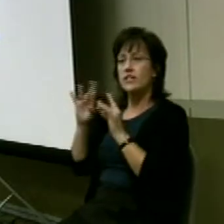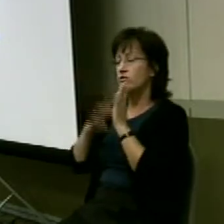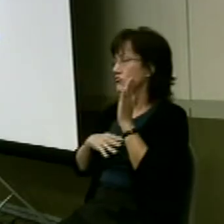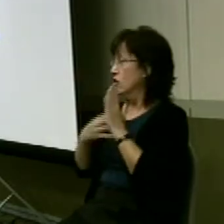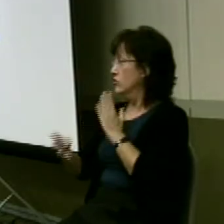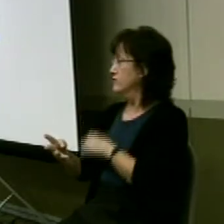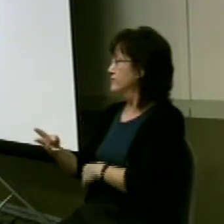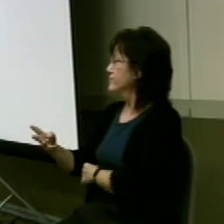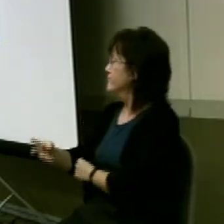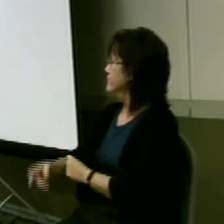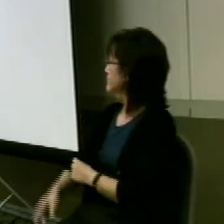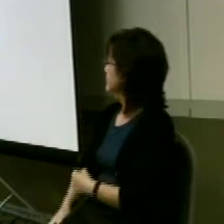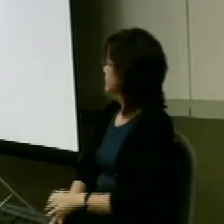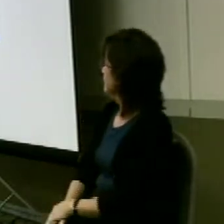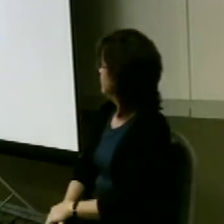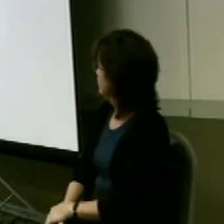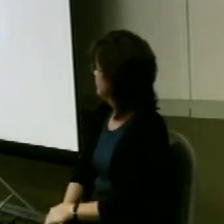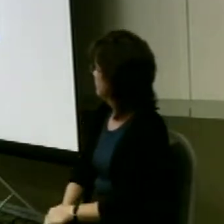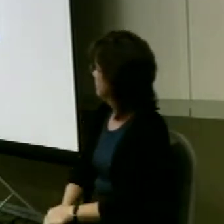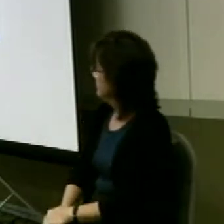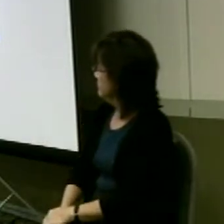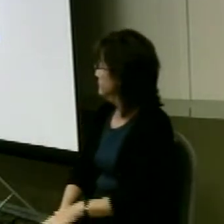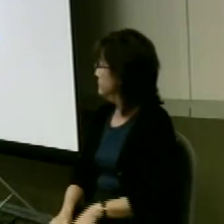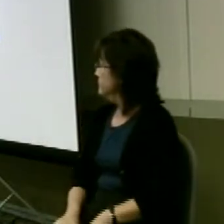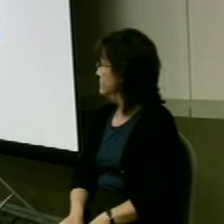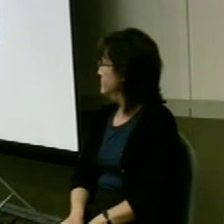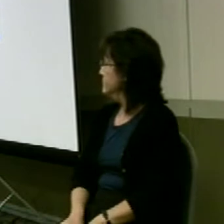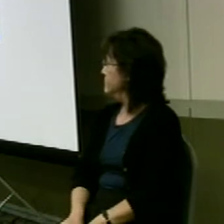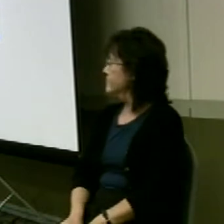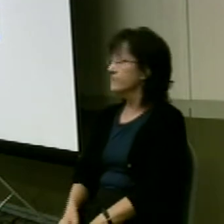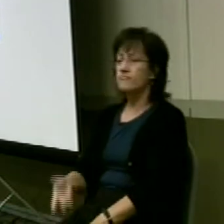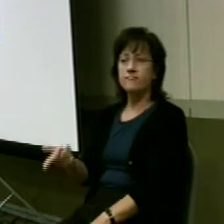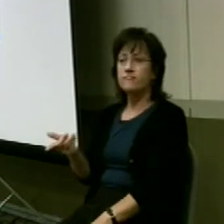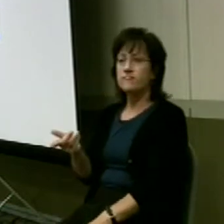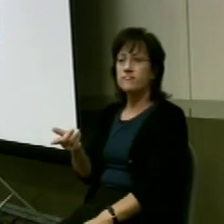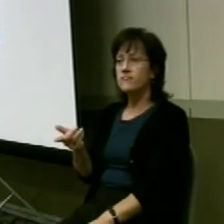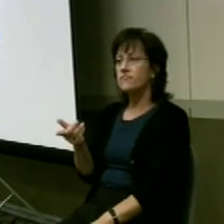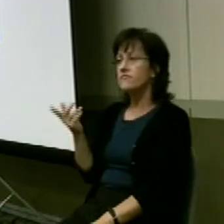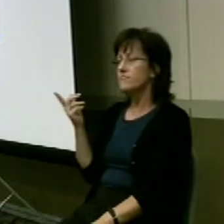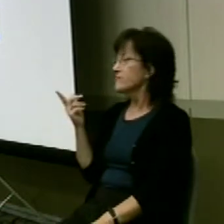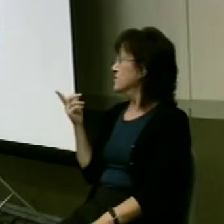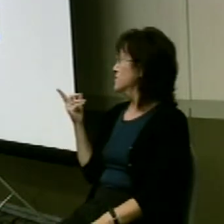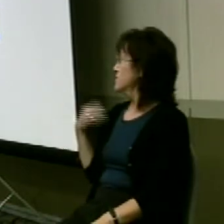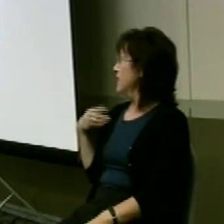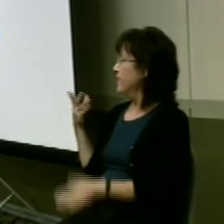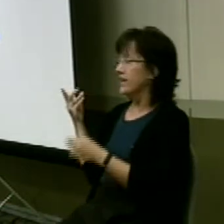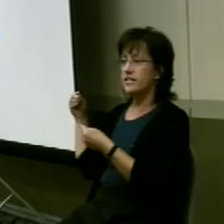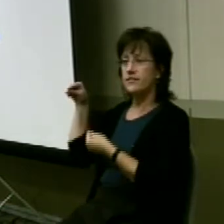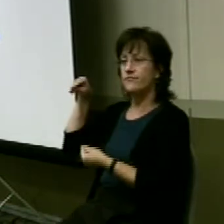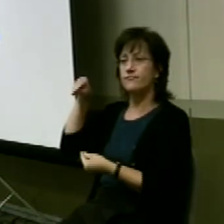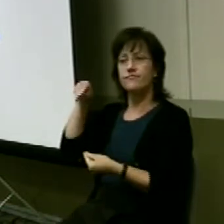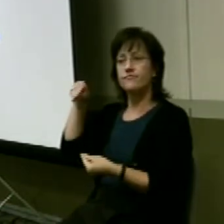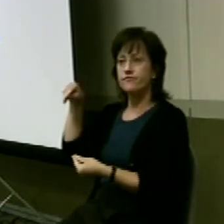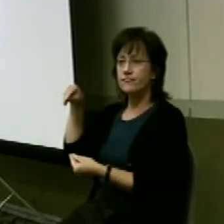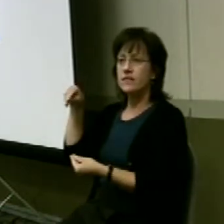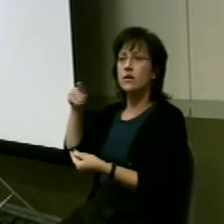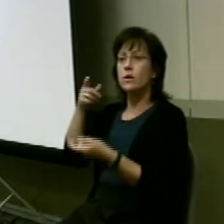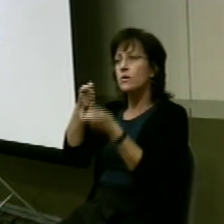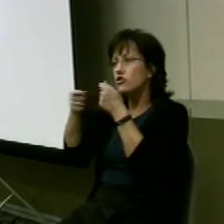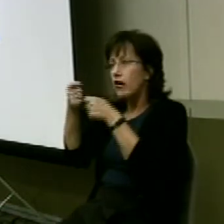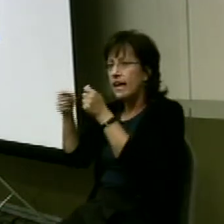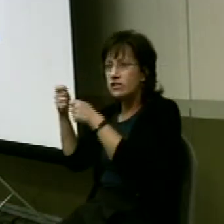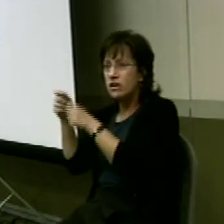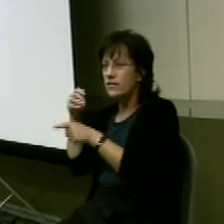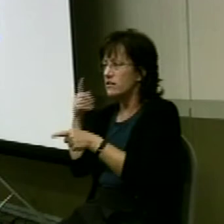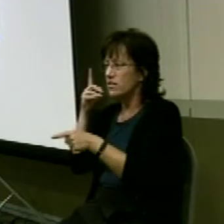This is what our choice chart looked like. Oh, thank you. We have pictures of, we just used a laminated file folder, carried it around